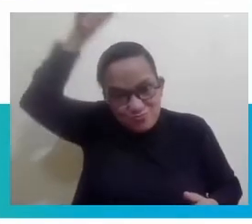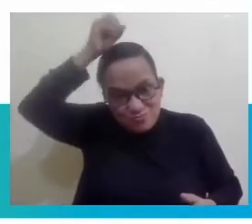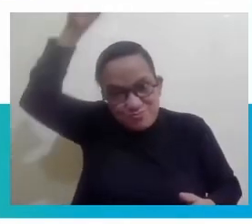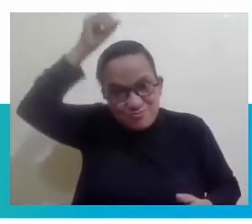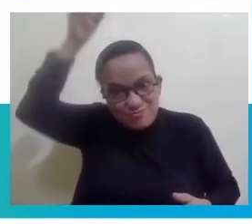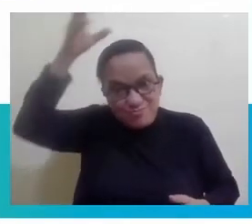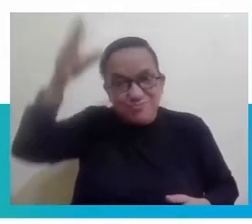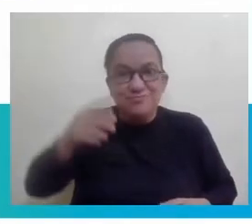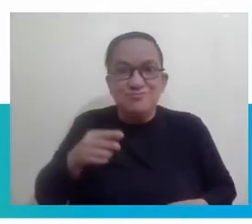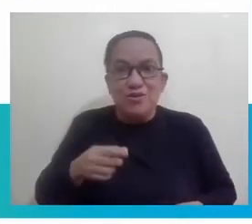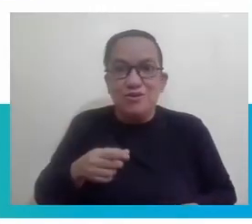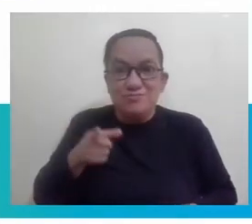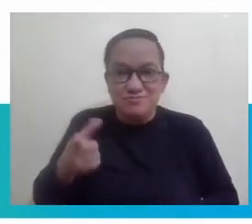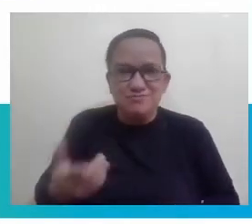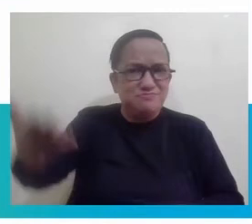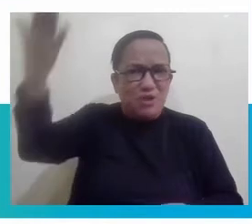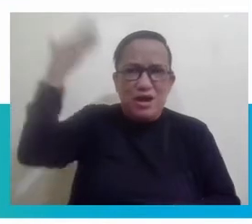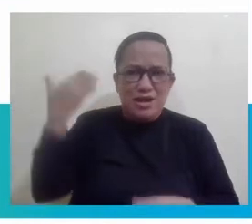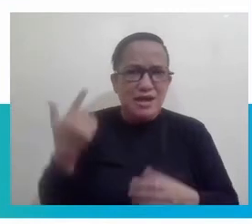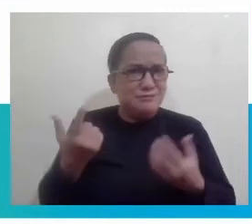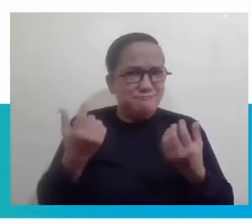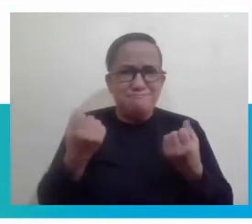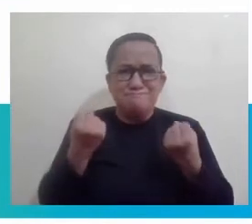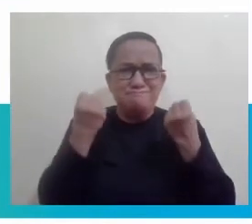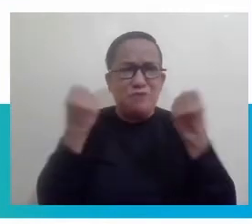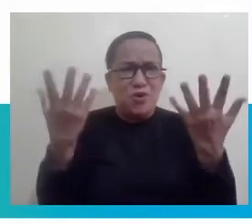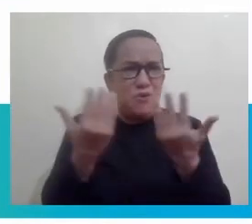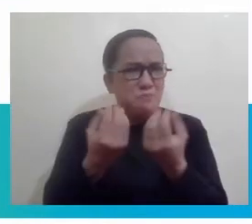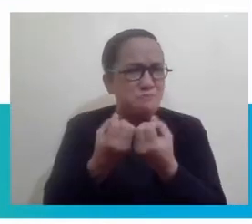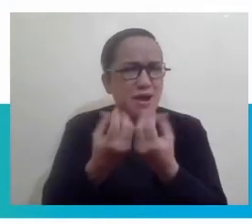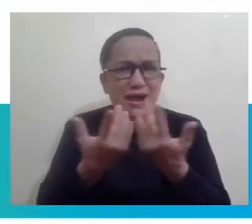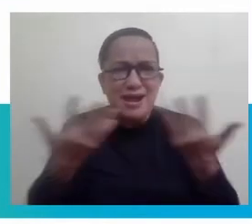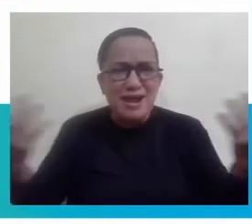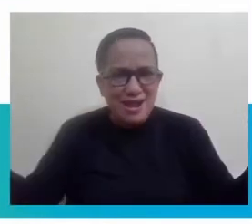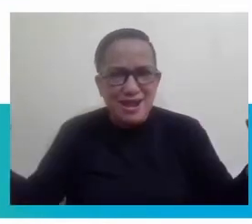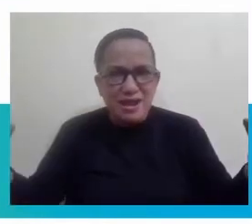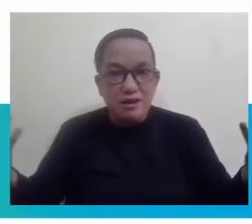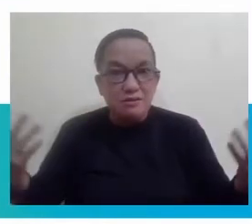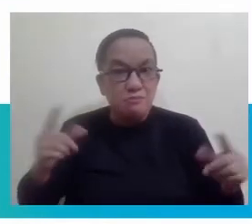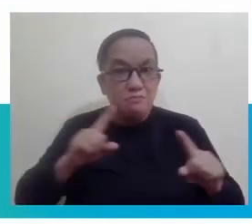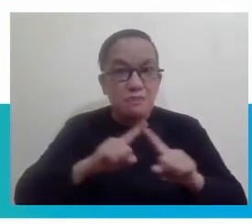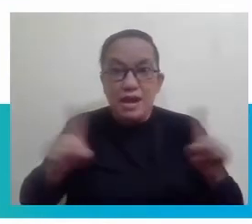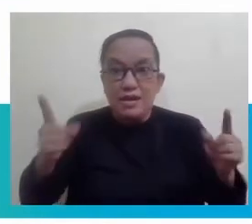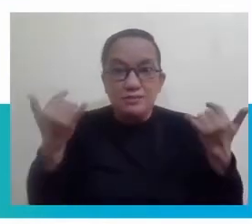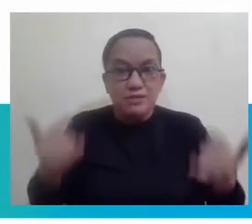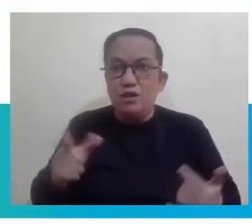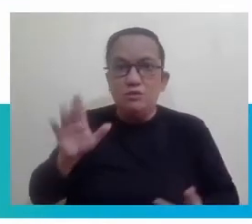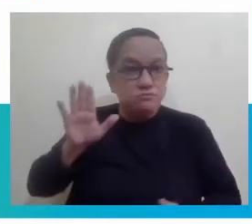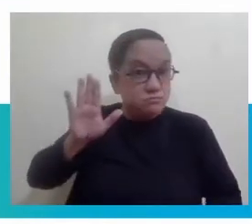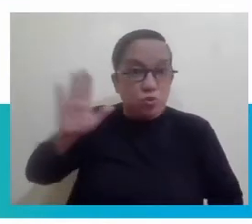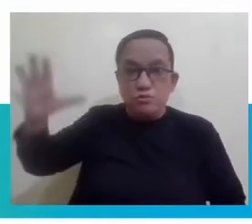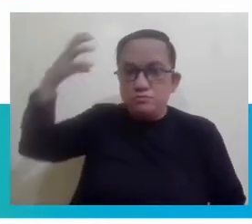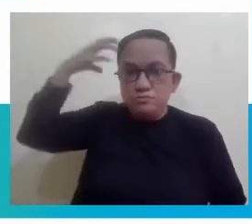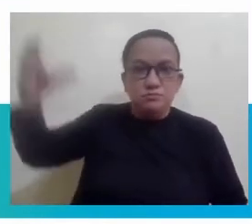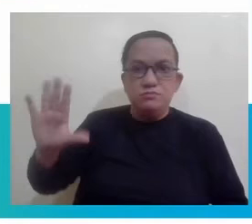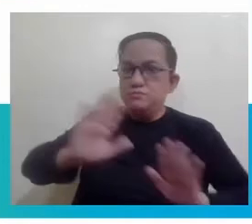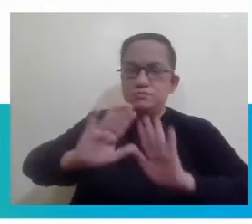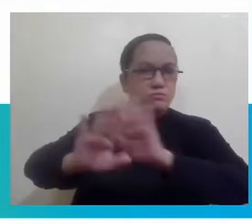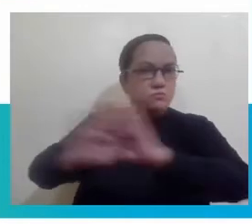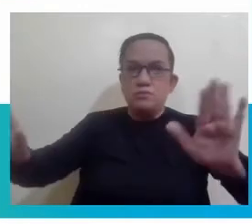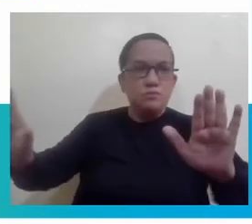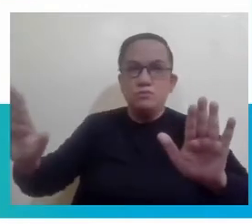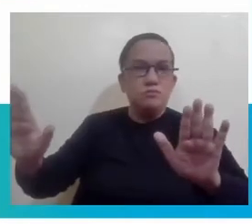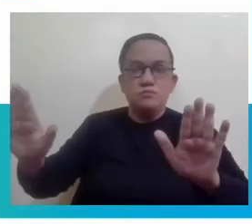for the longest time, the government would say that they're not able to limit the people going, and with it took